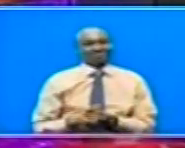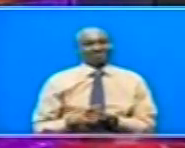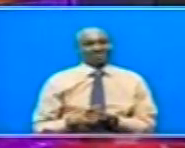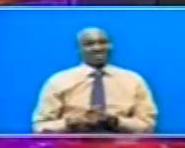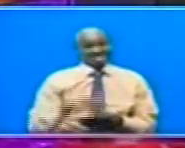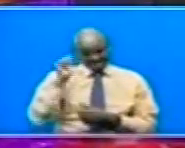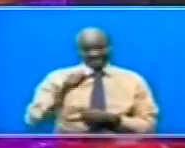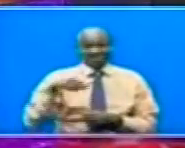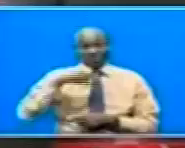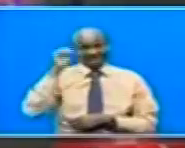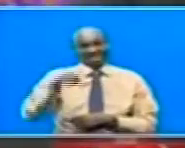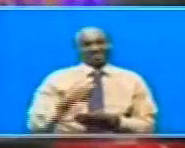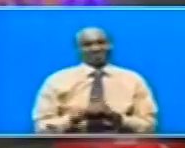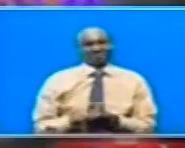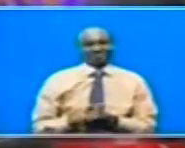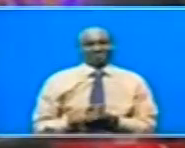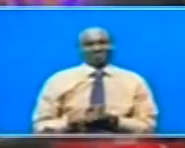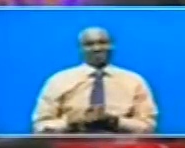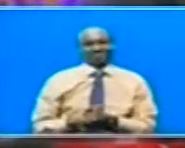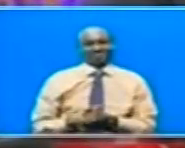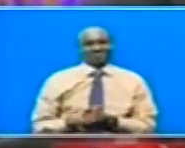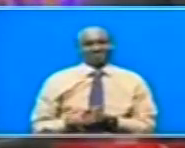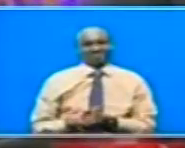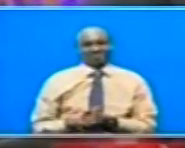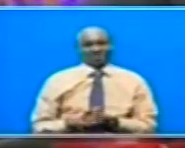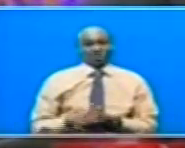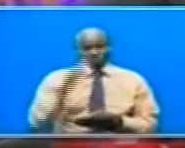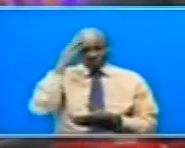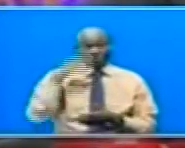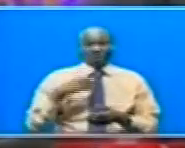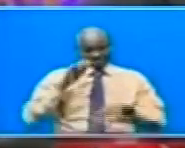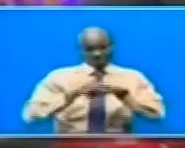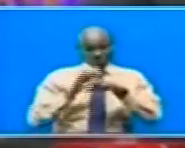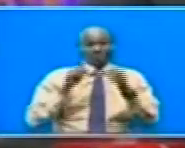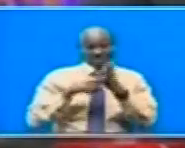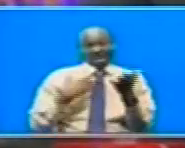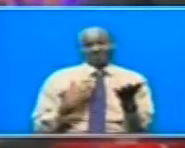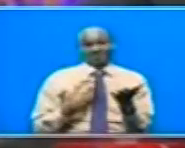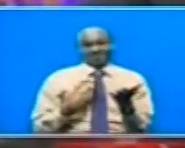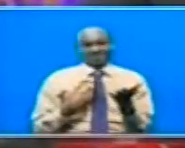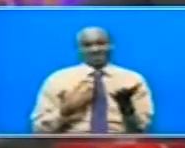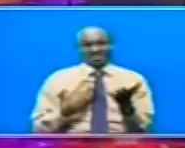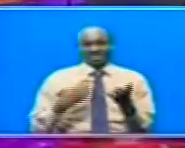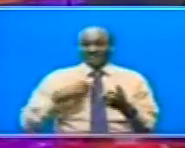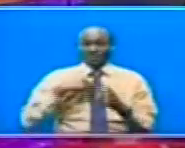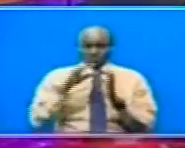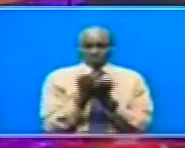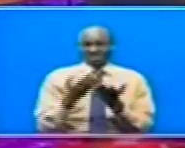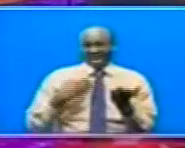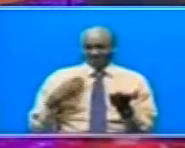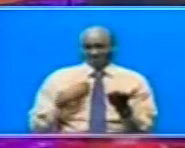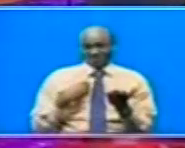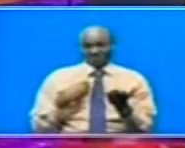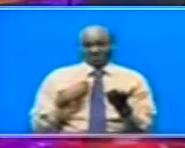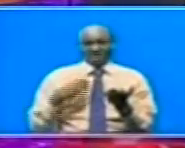Yes, we can, he said. But, you know, you brought up a good point. You know, the issue about books. Yeah. You know, books are, especially books